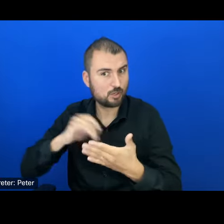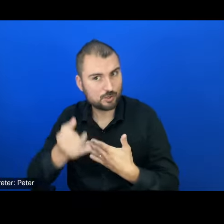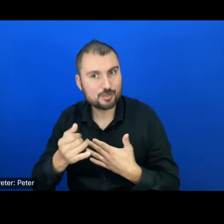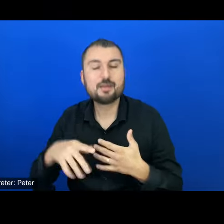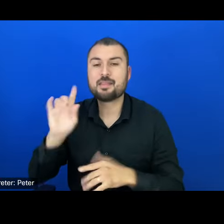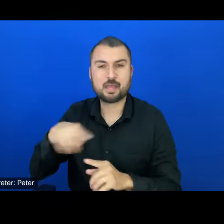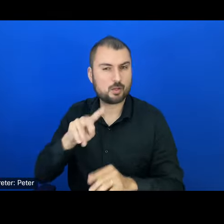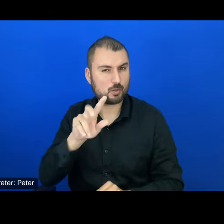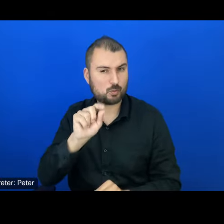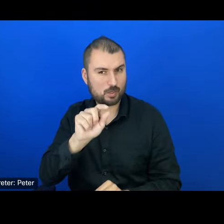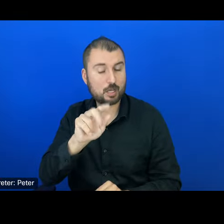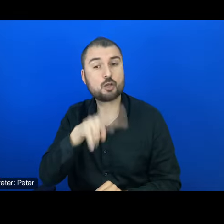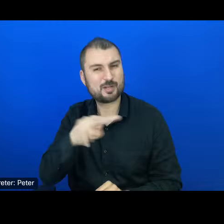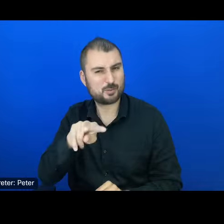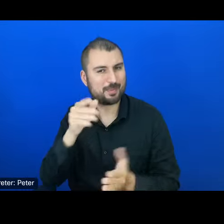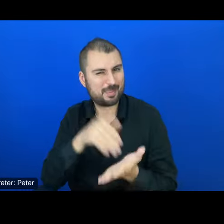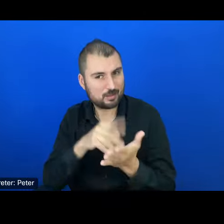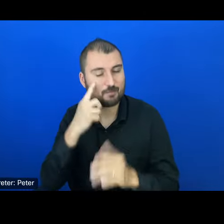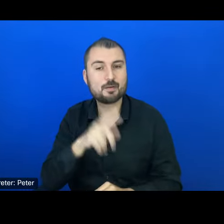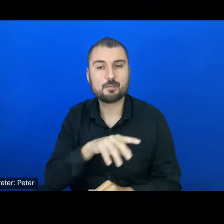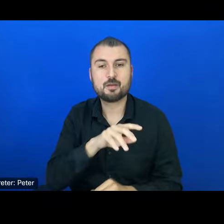22,000 for FY 27 to